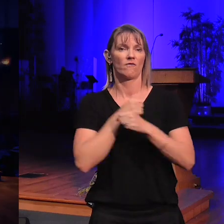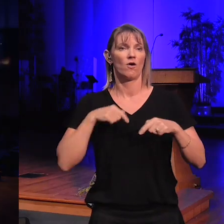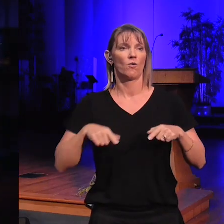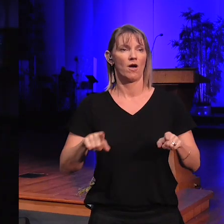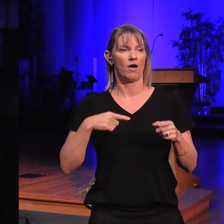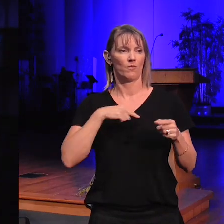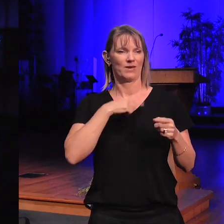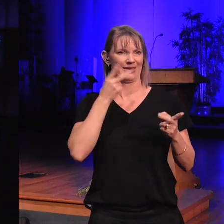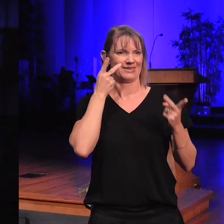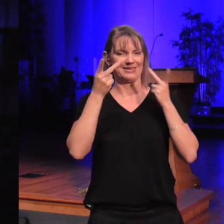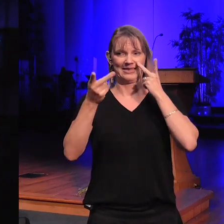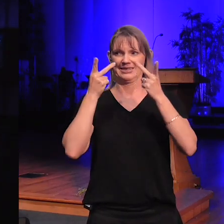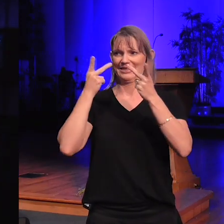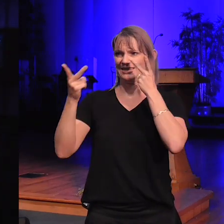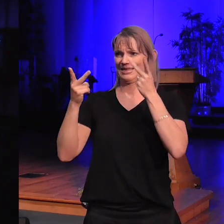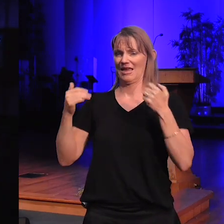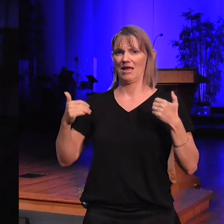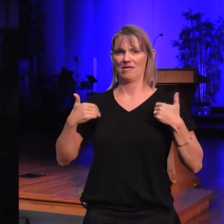people